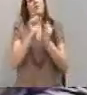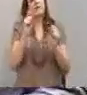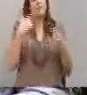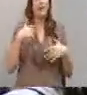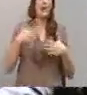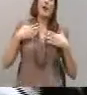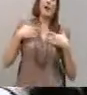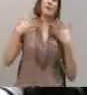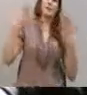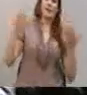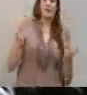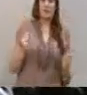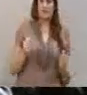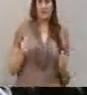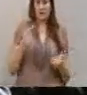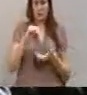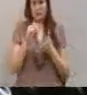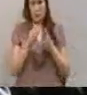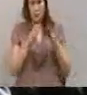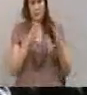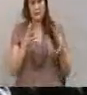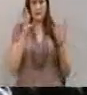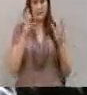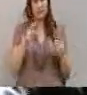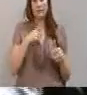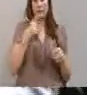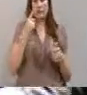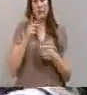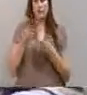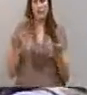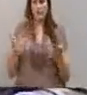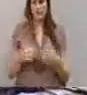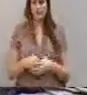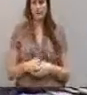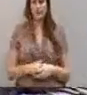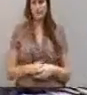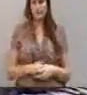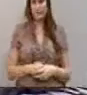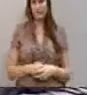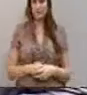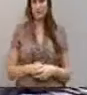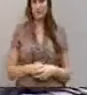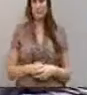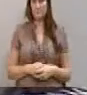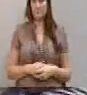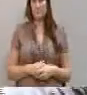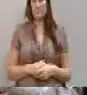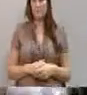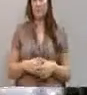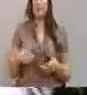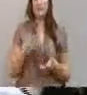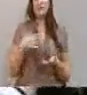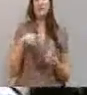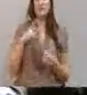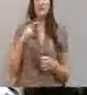happiness in small packages capable of being distributed to everyone. And the other thing that went through my mind is, yes, we are having